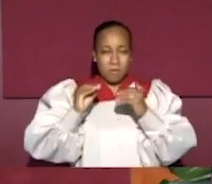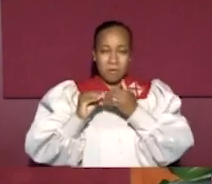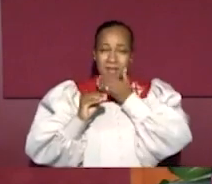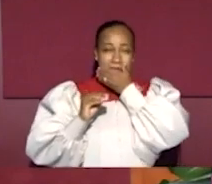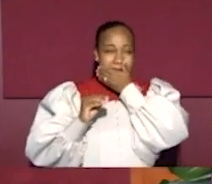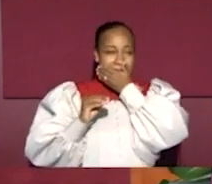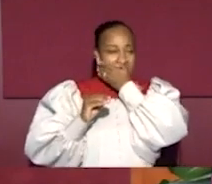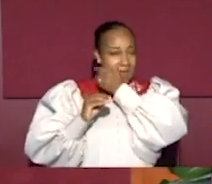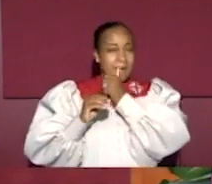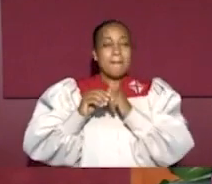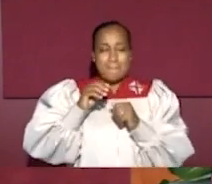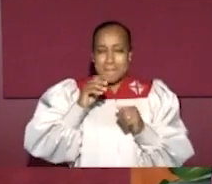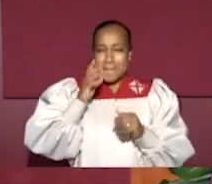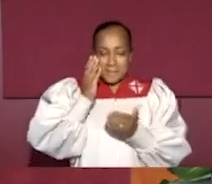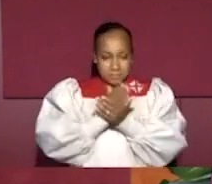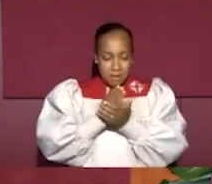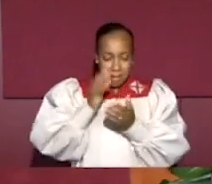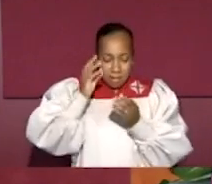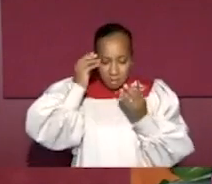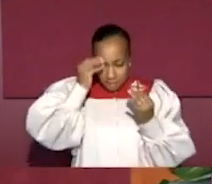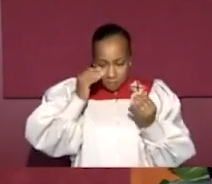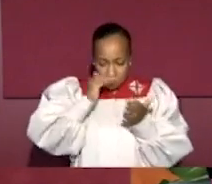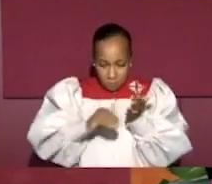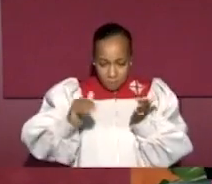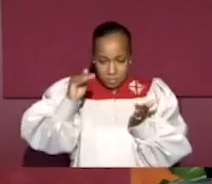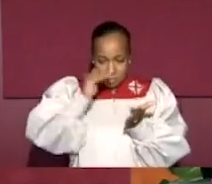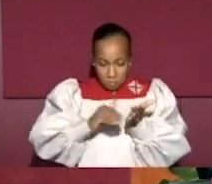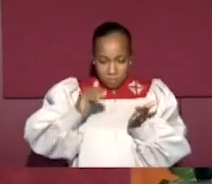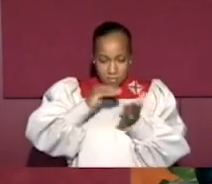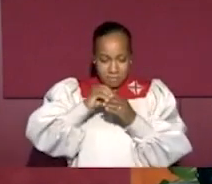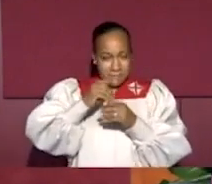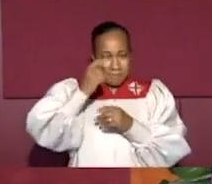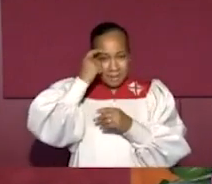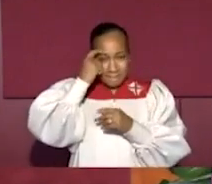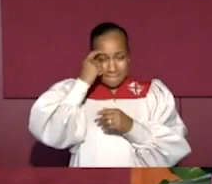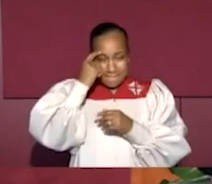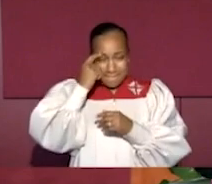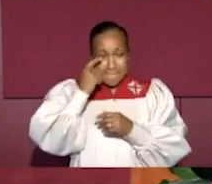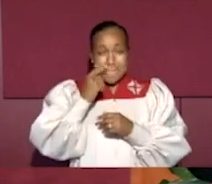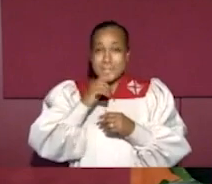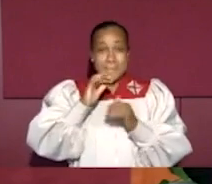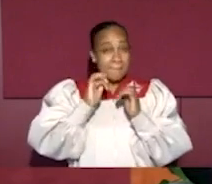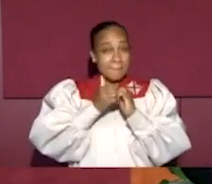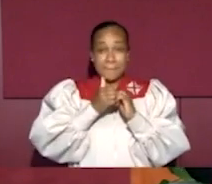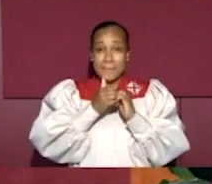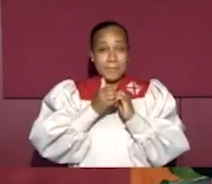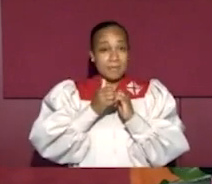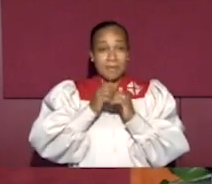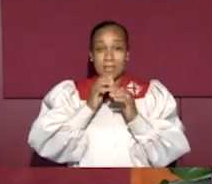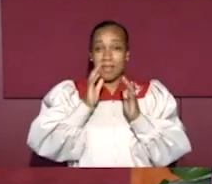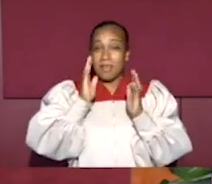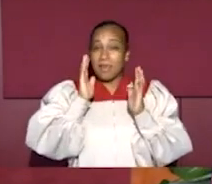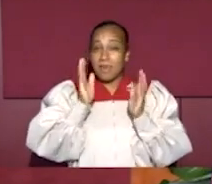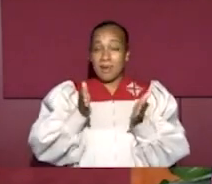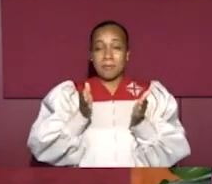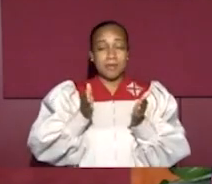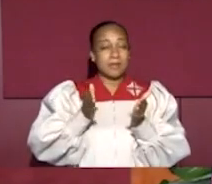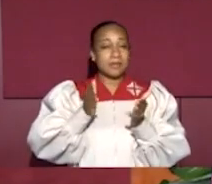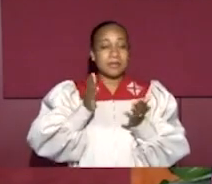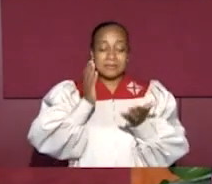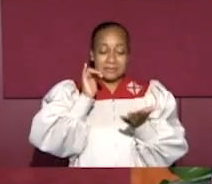be. Stop going around over and over and over in my mind. And we said one of the ways to let it be is to stop repeating